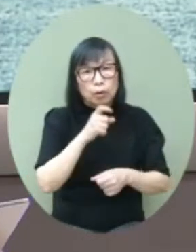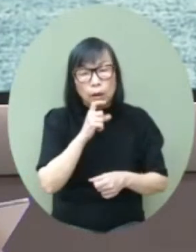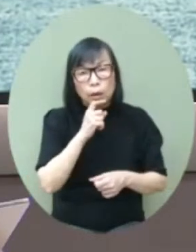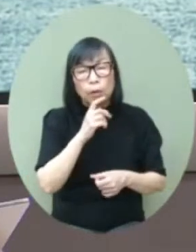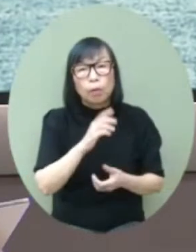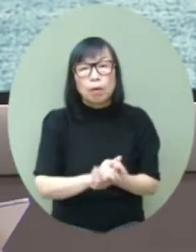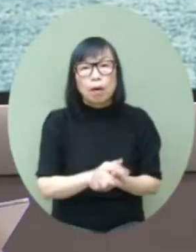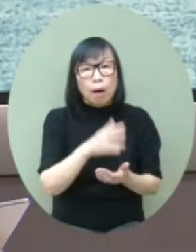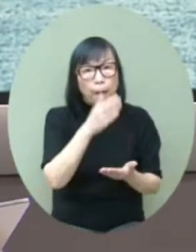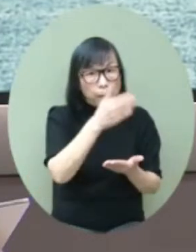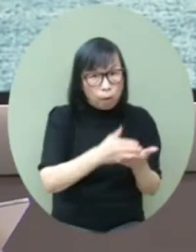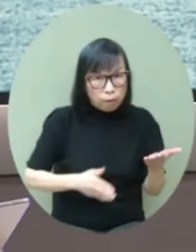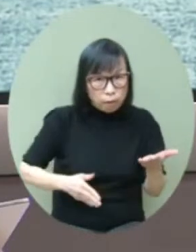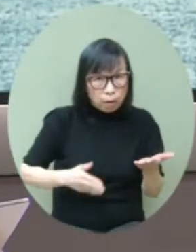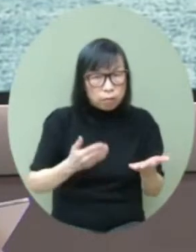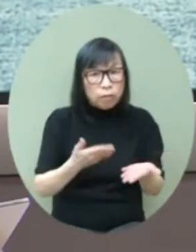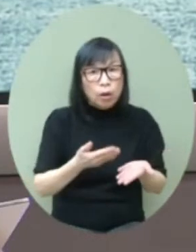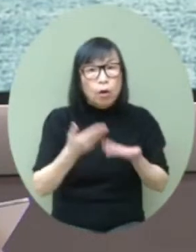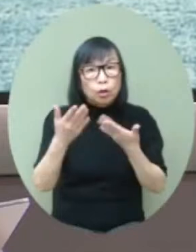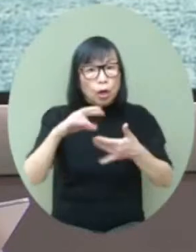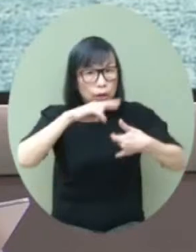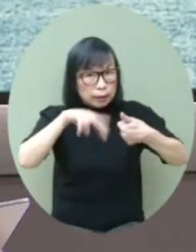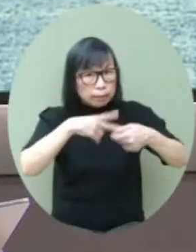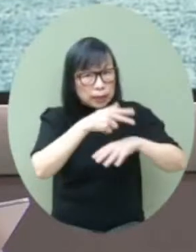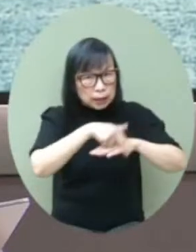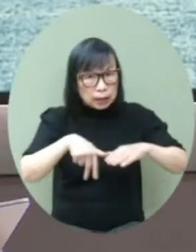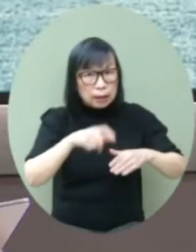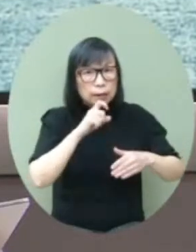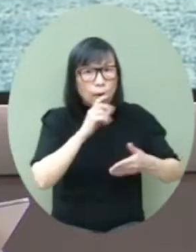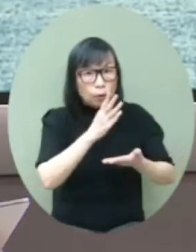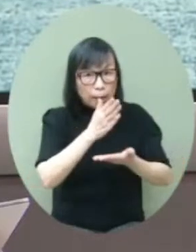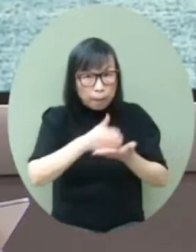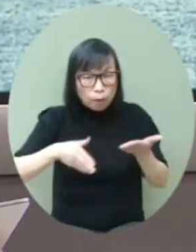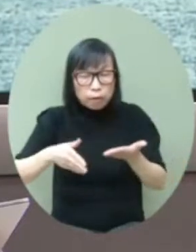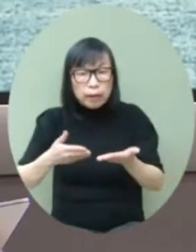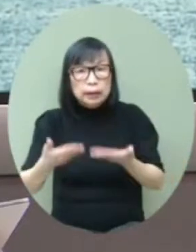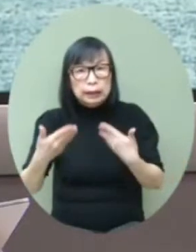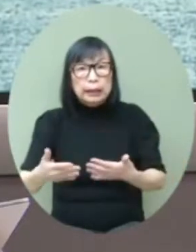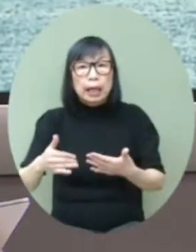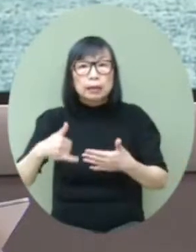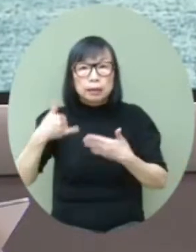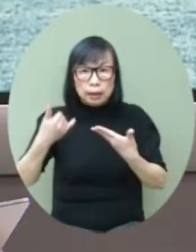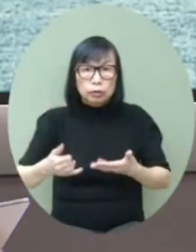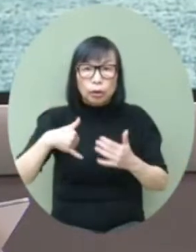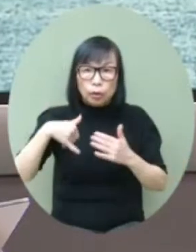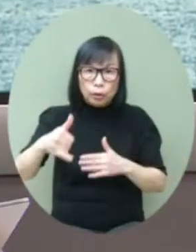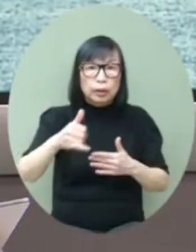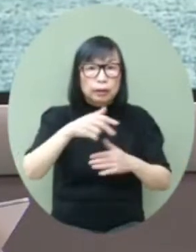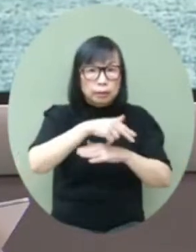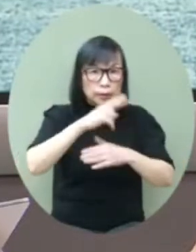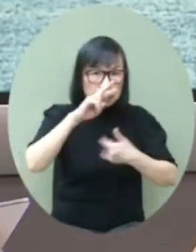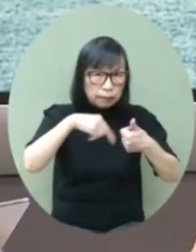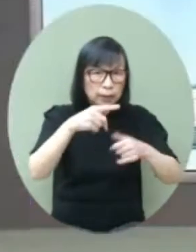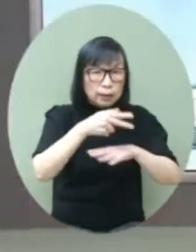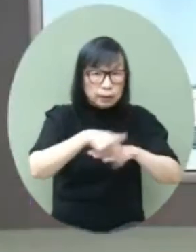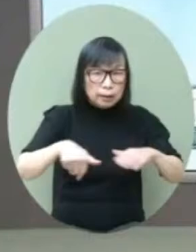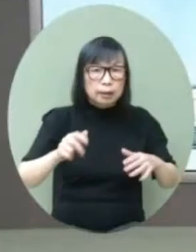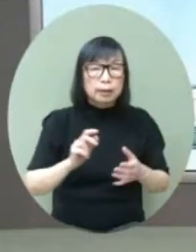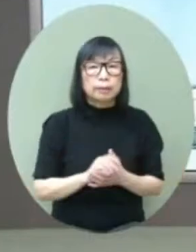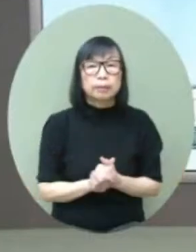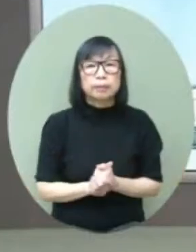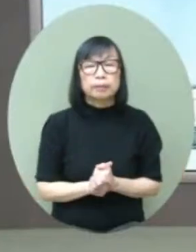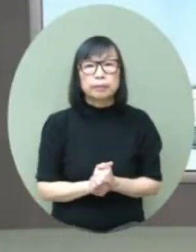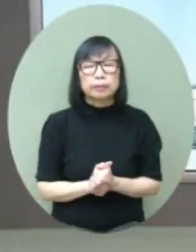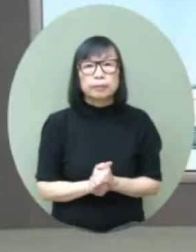steadily implementing the quarantine, and some have been sent to the quarantine center, some are about